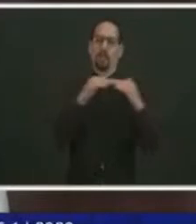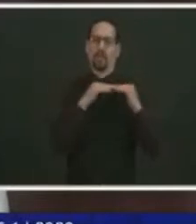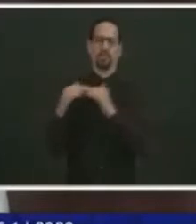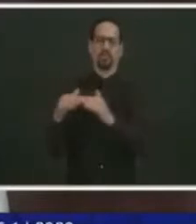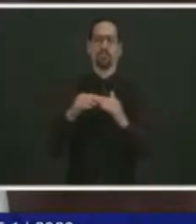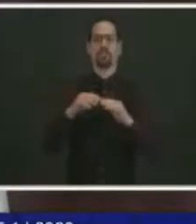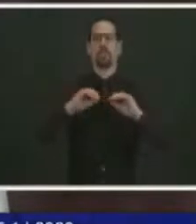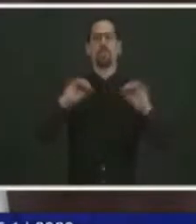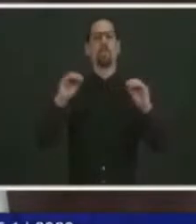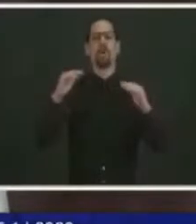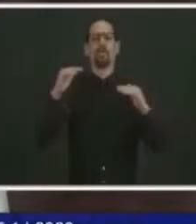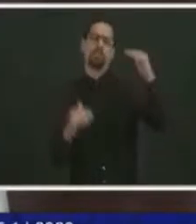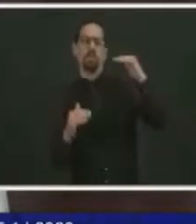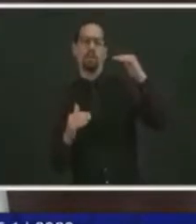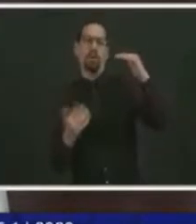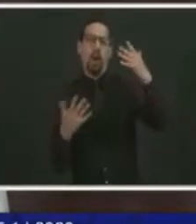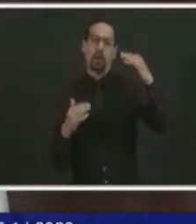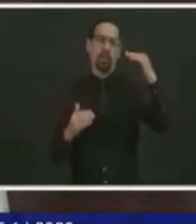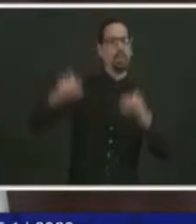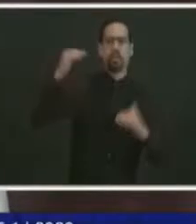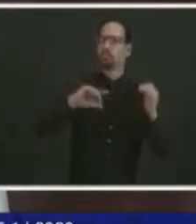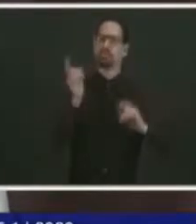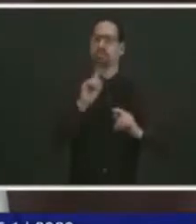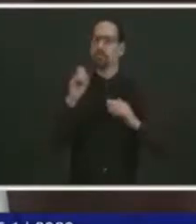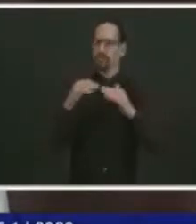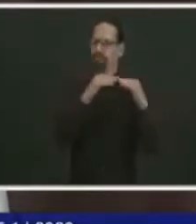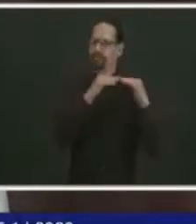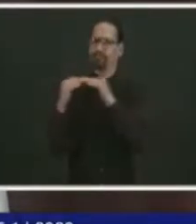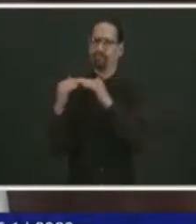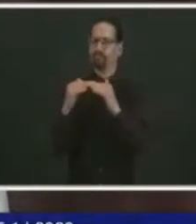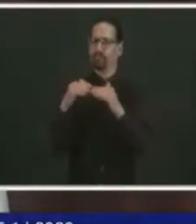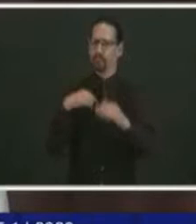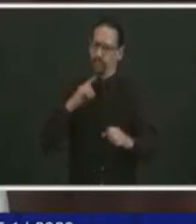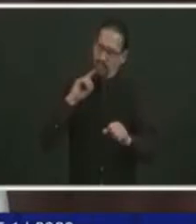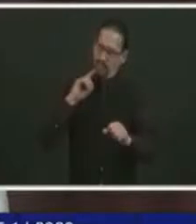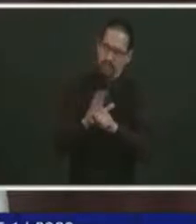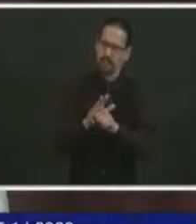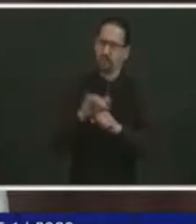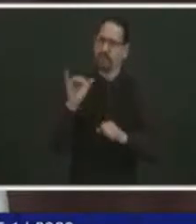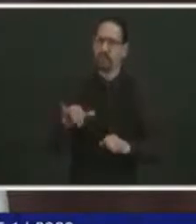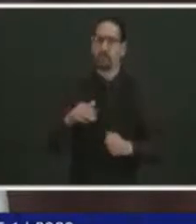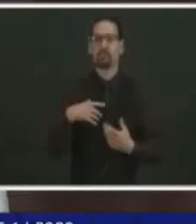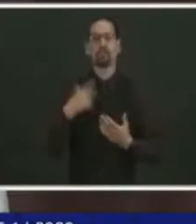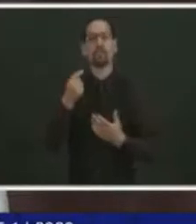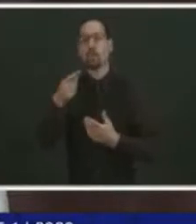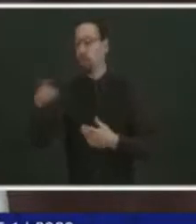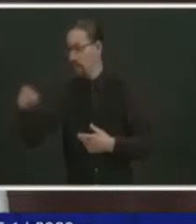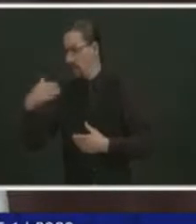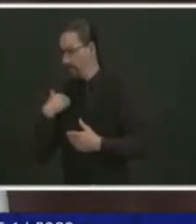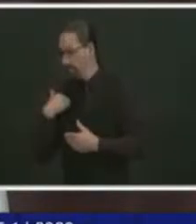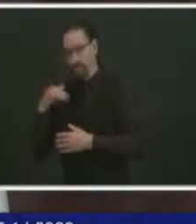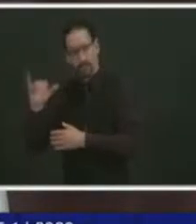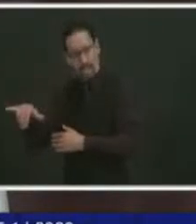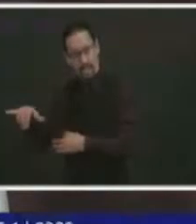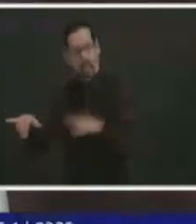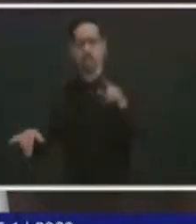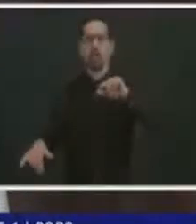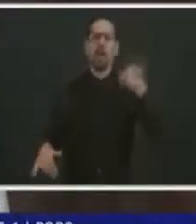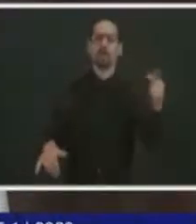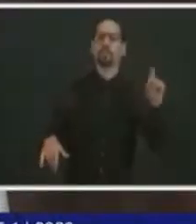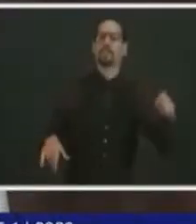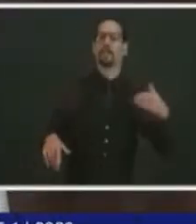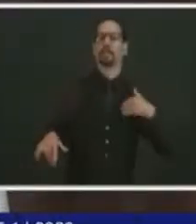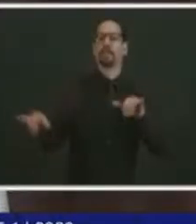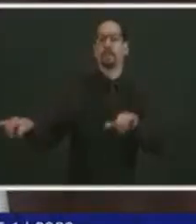is only stronger today than it was a week ago. I will say, as I've said, to all